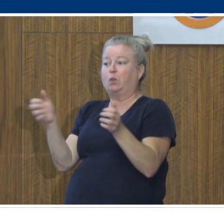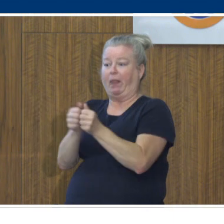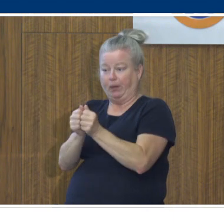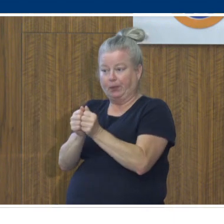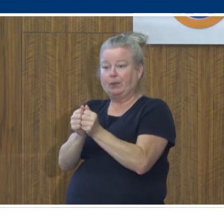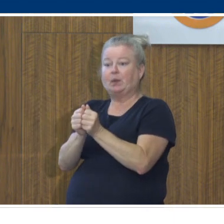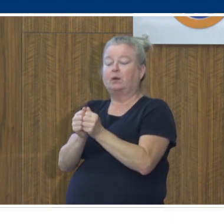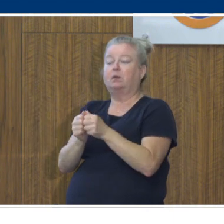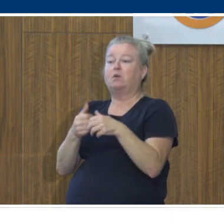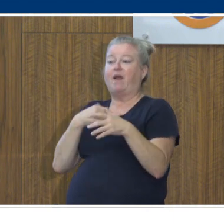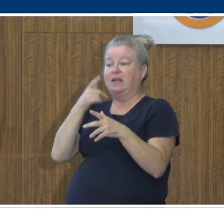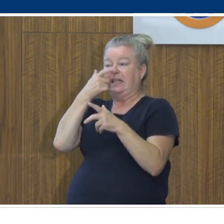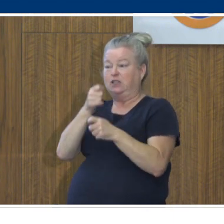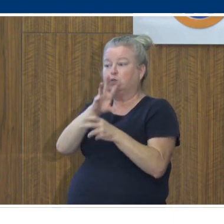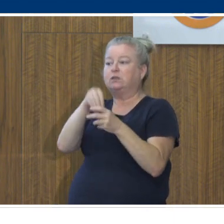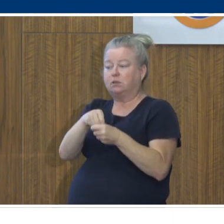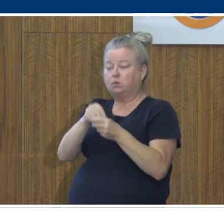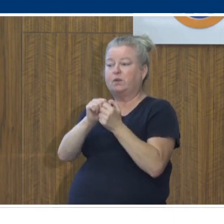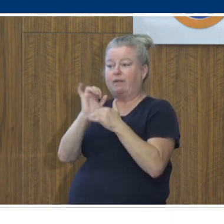have an interest in. And with that,